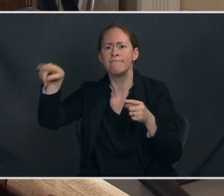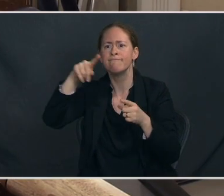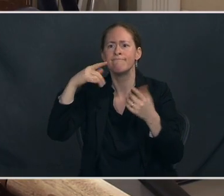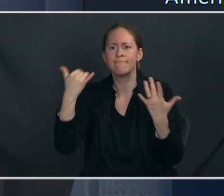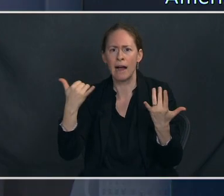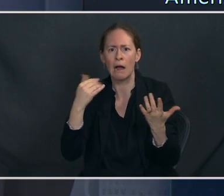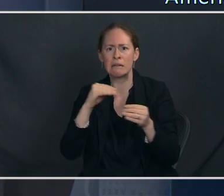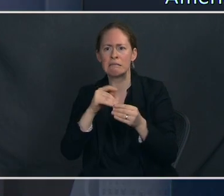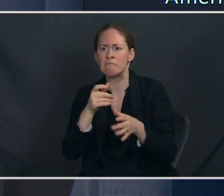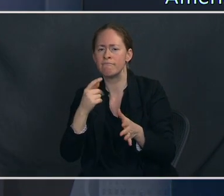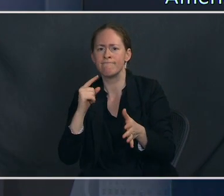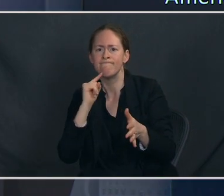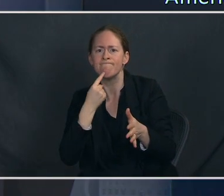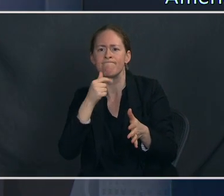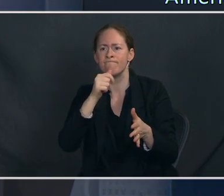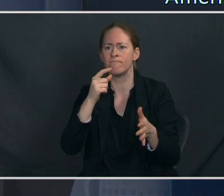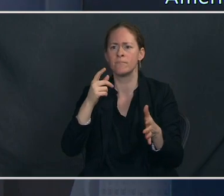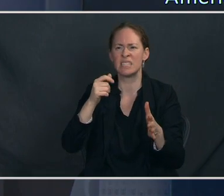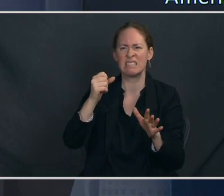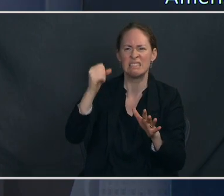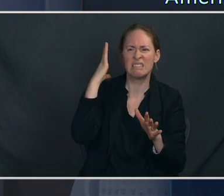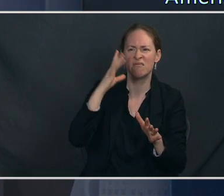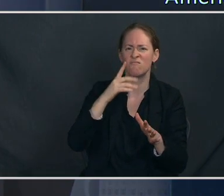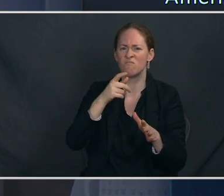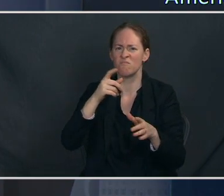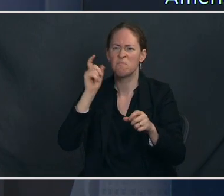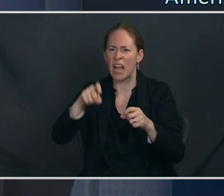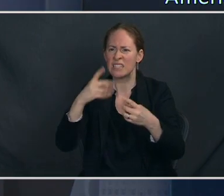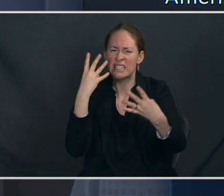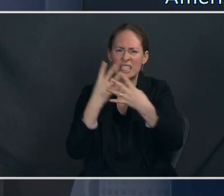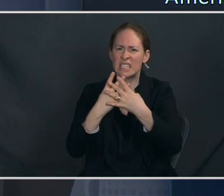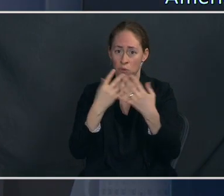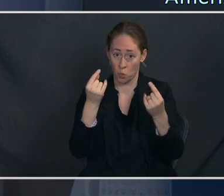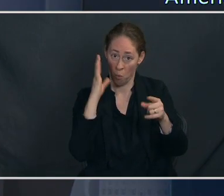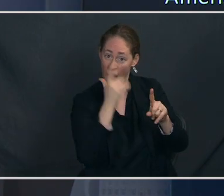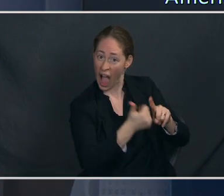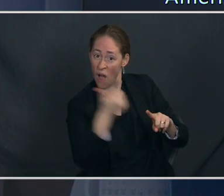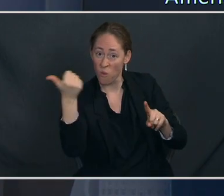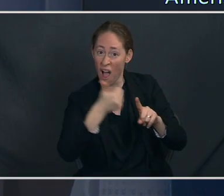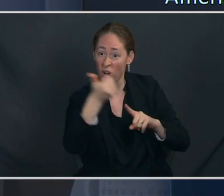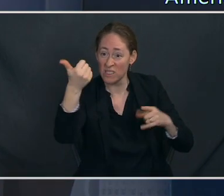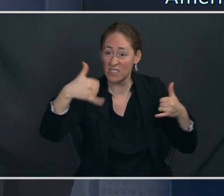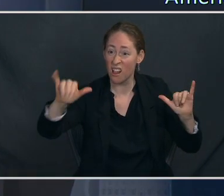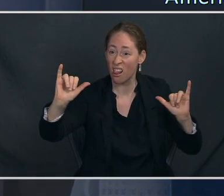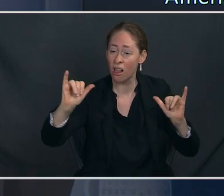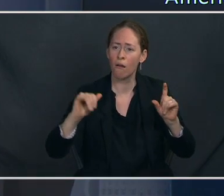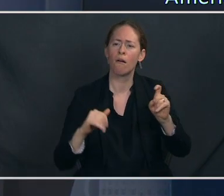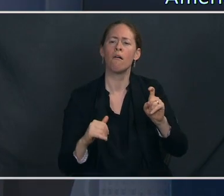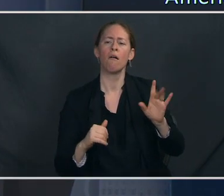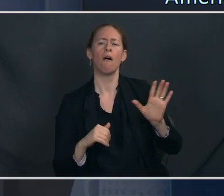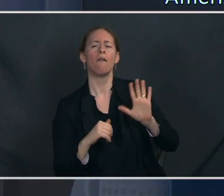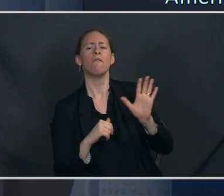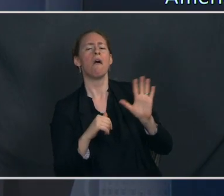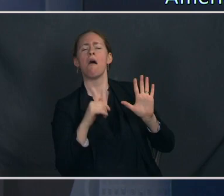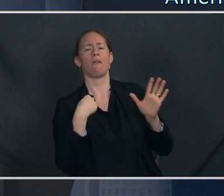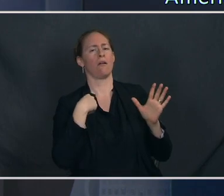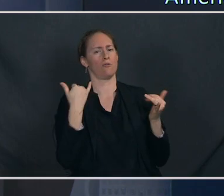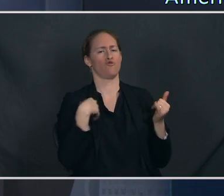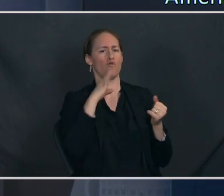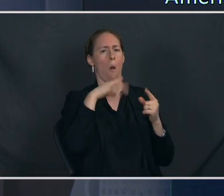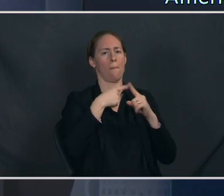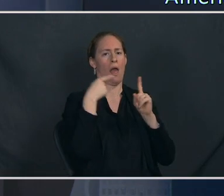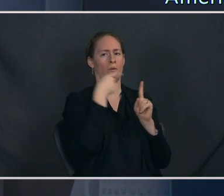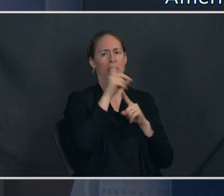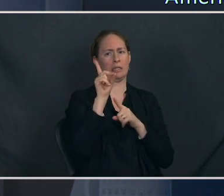now? This order today applies to the Department of Justice-run prisons. It is not, in this instance, applicable